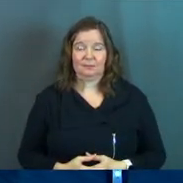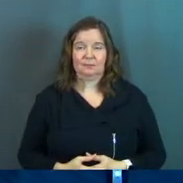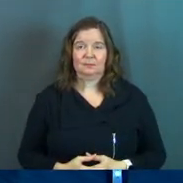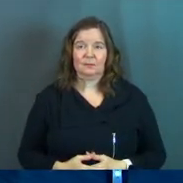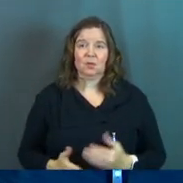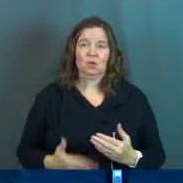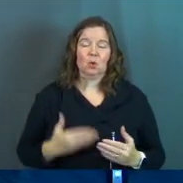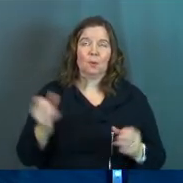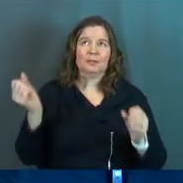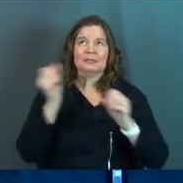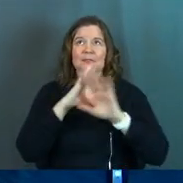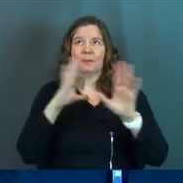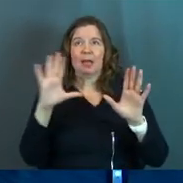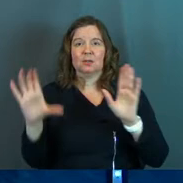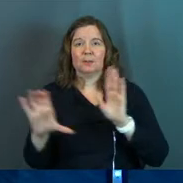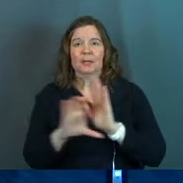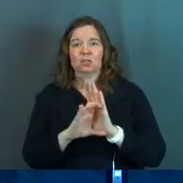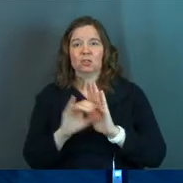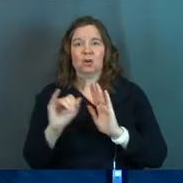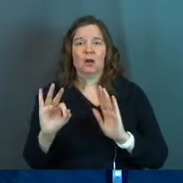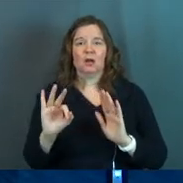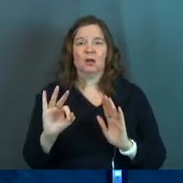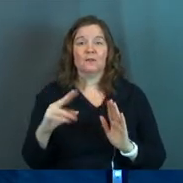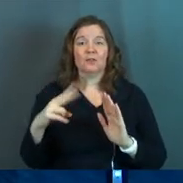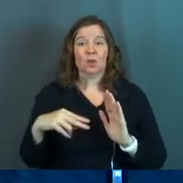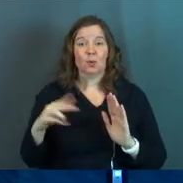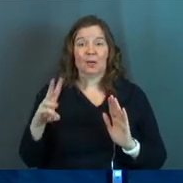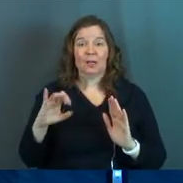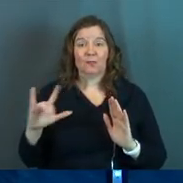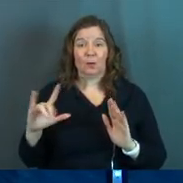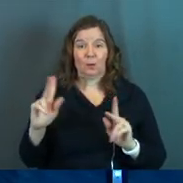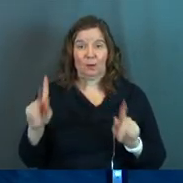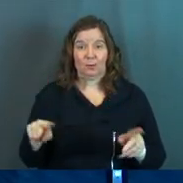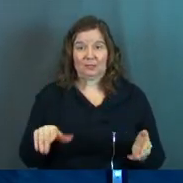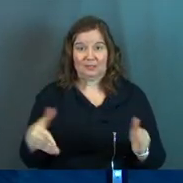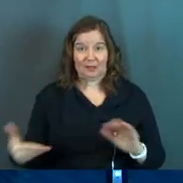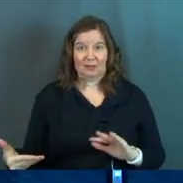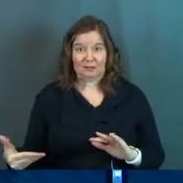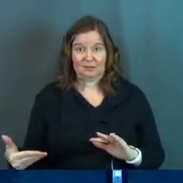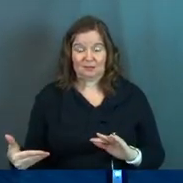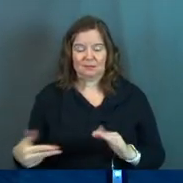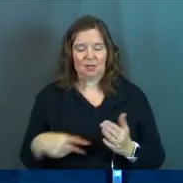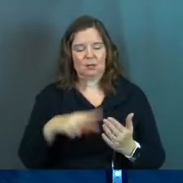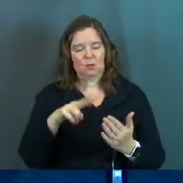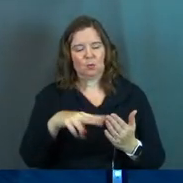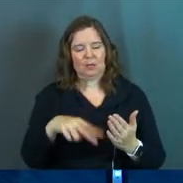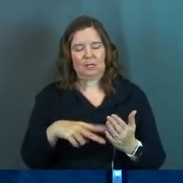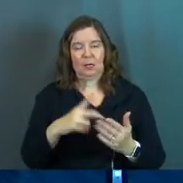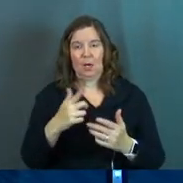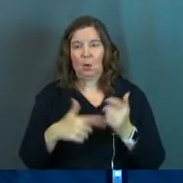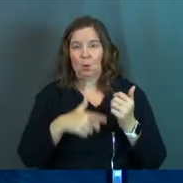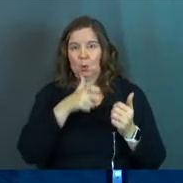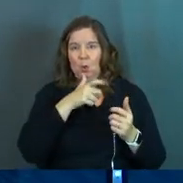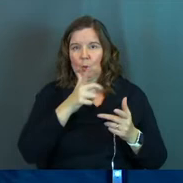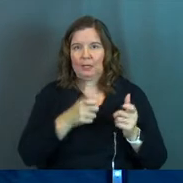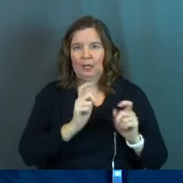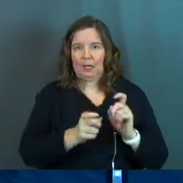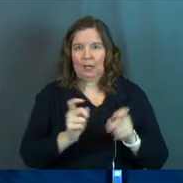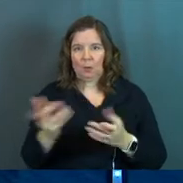It's, you almost imagine the picture of the reading of the will. And you walk into the reading of the will